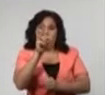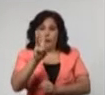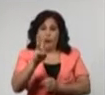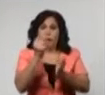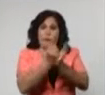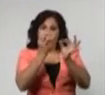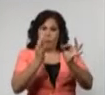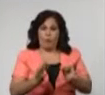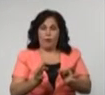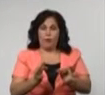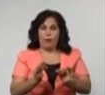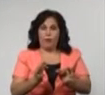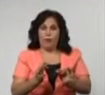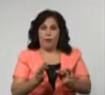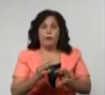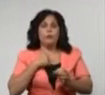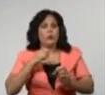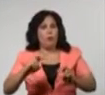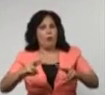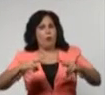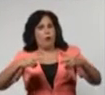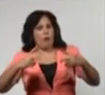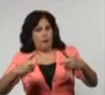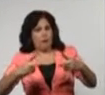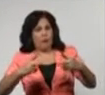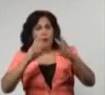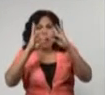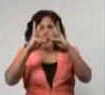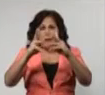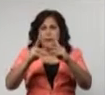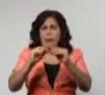samples. Of the